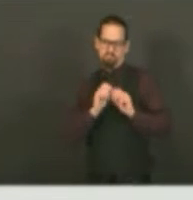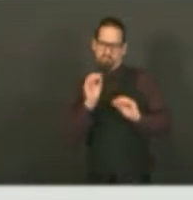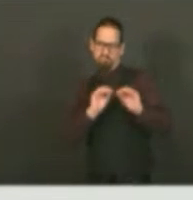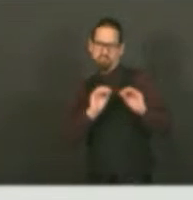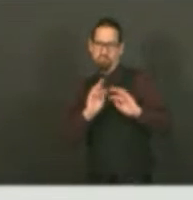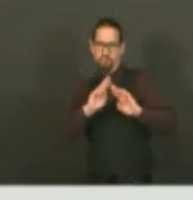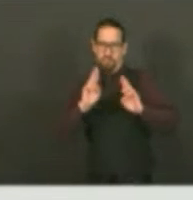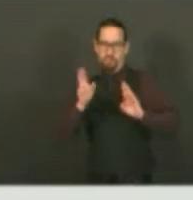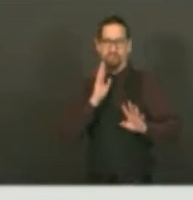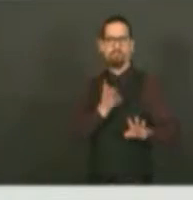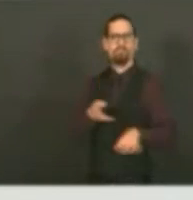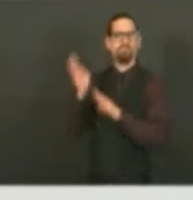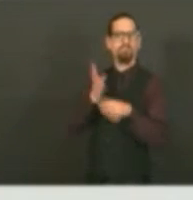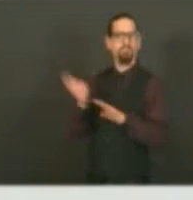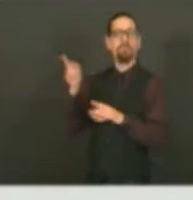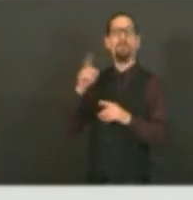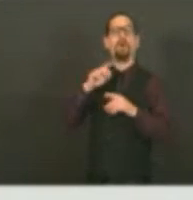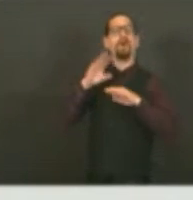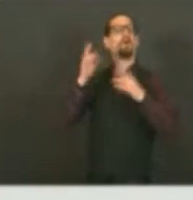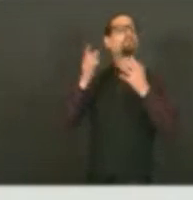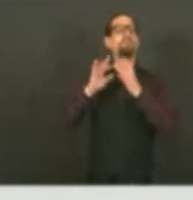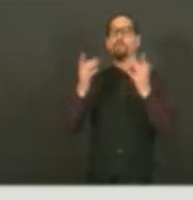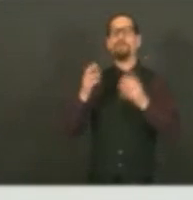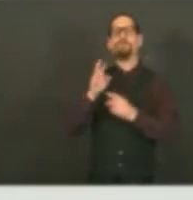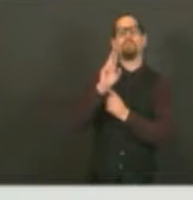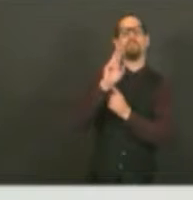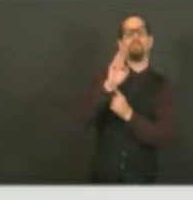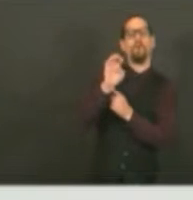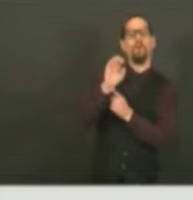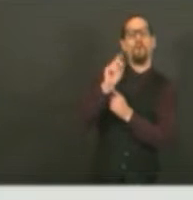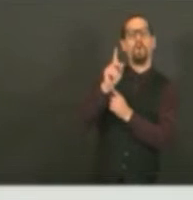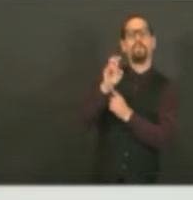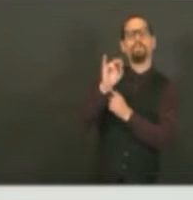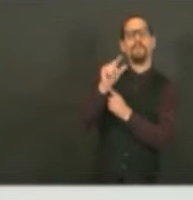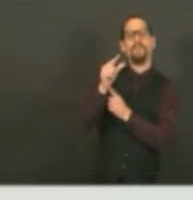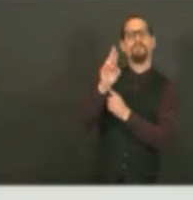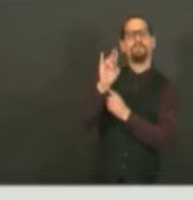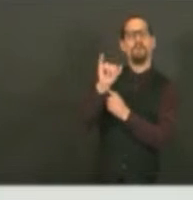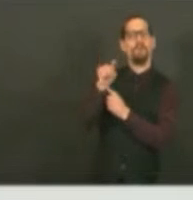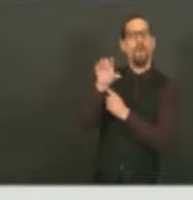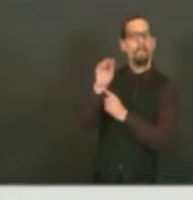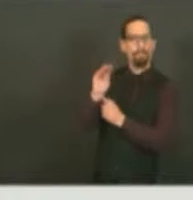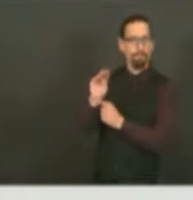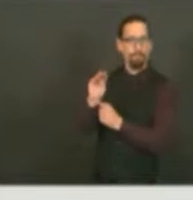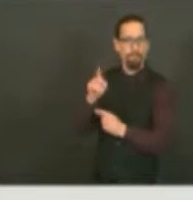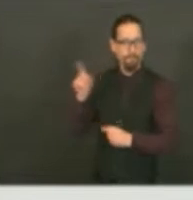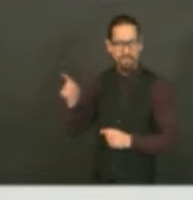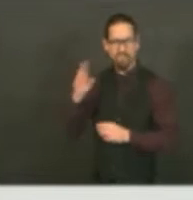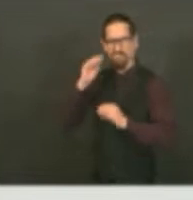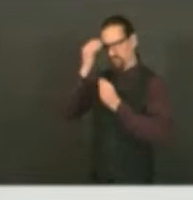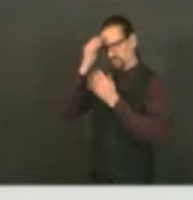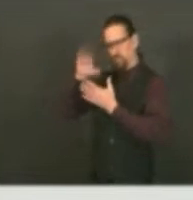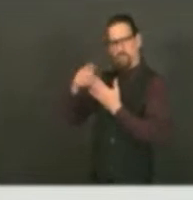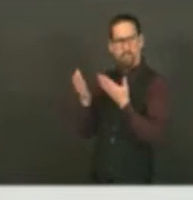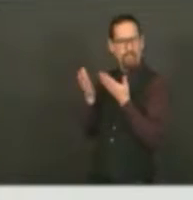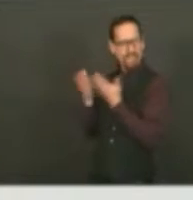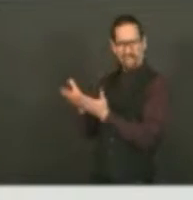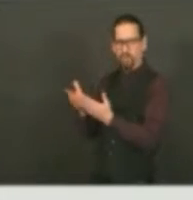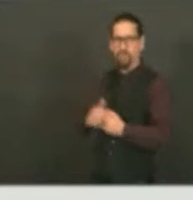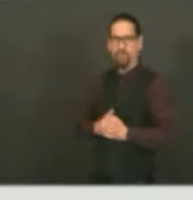reopeningri.com. We'll get that done. I'd like to see it done by the end of the week or by early next week. At